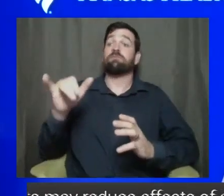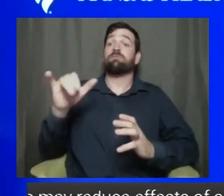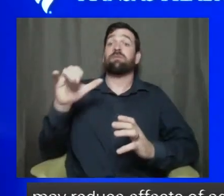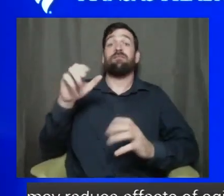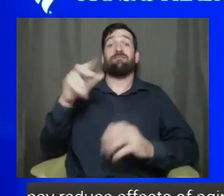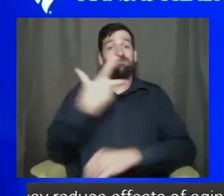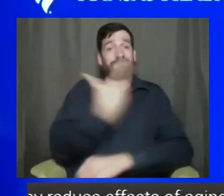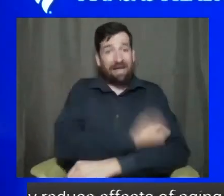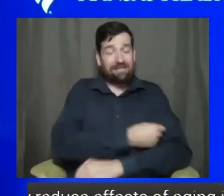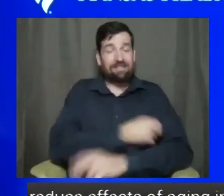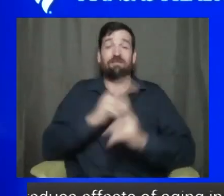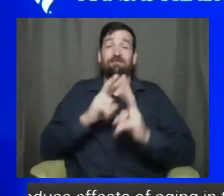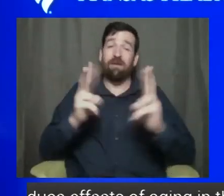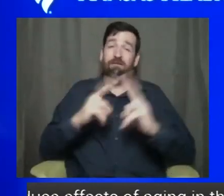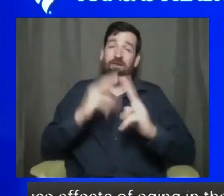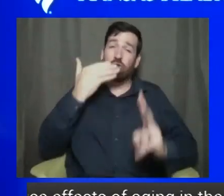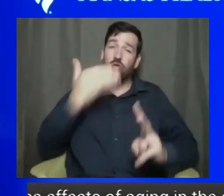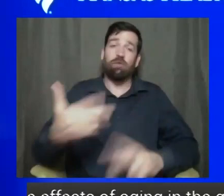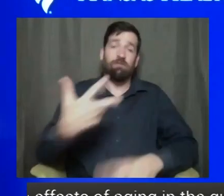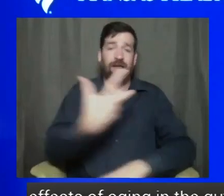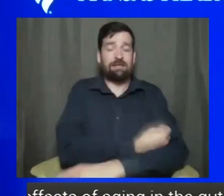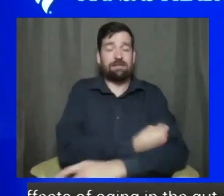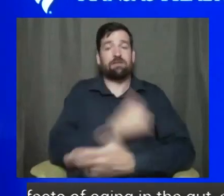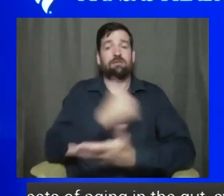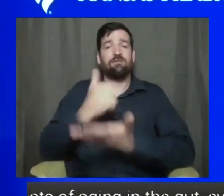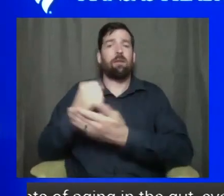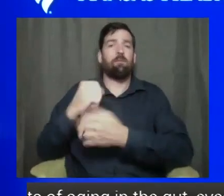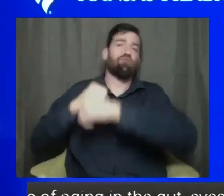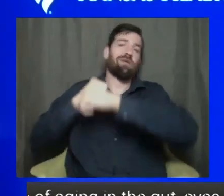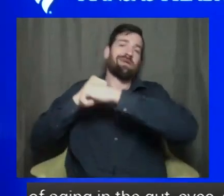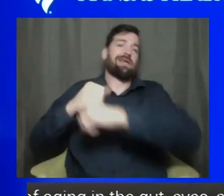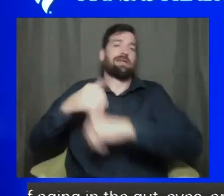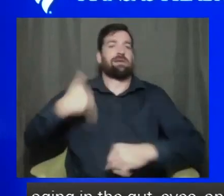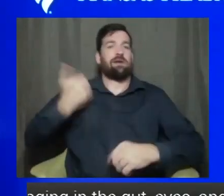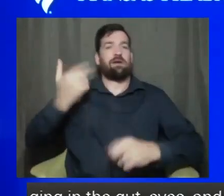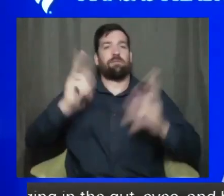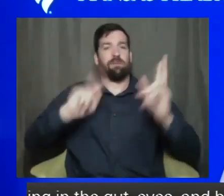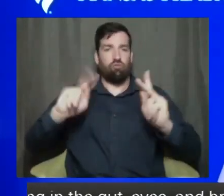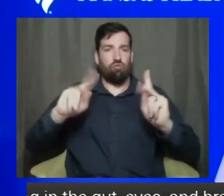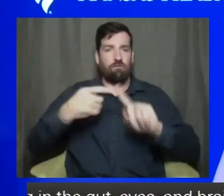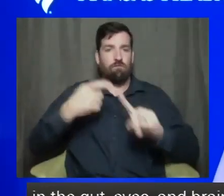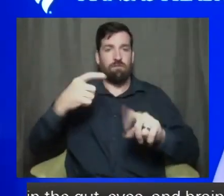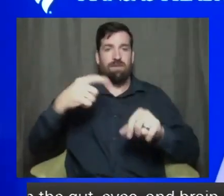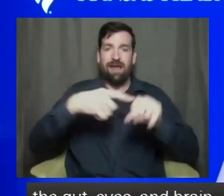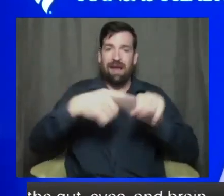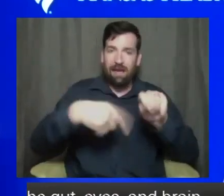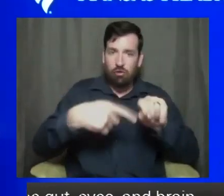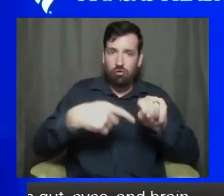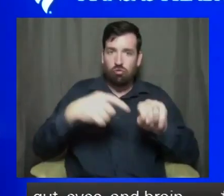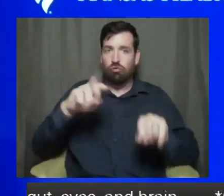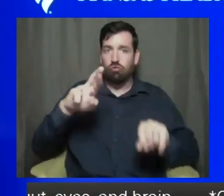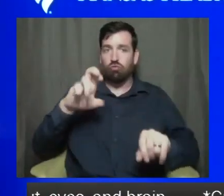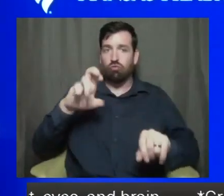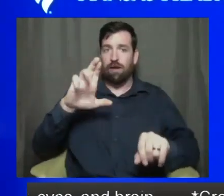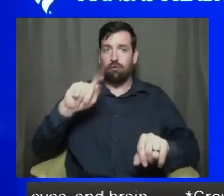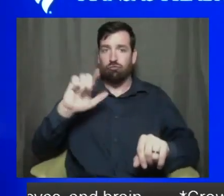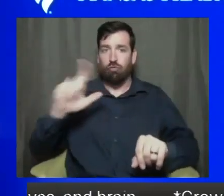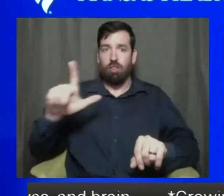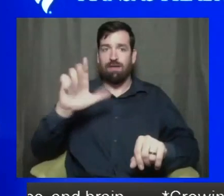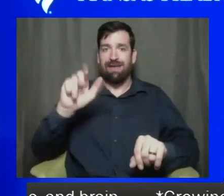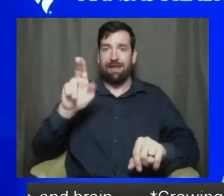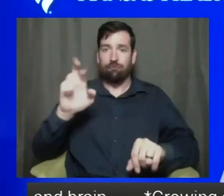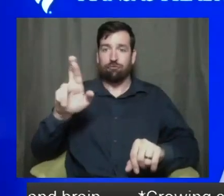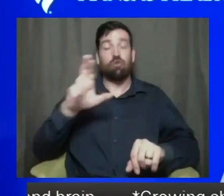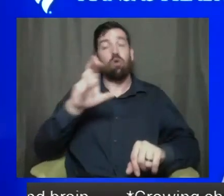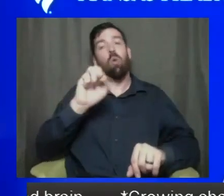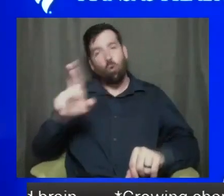good vaccine to help protect young people from anal or rectal cancer and cervical cancer. So please, parents,